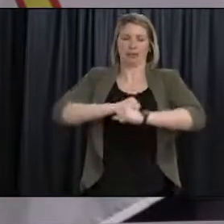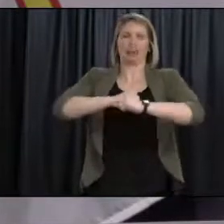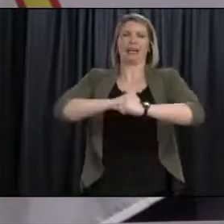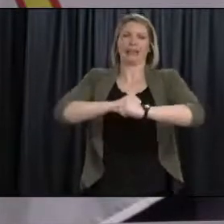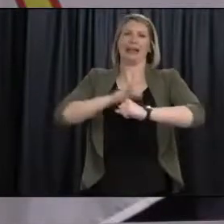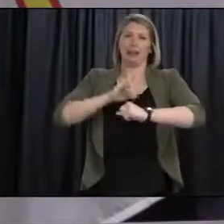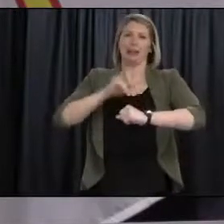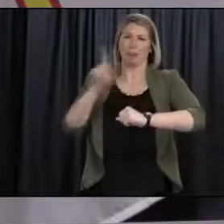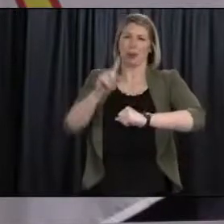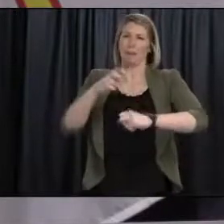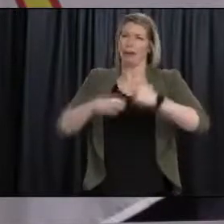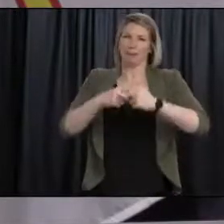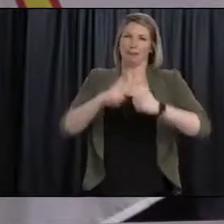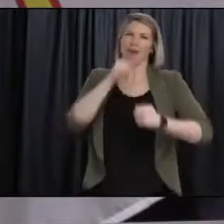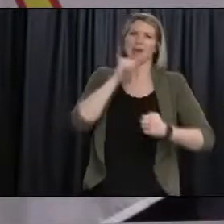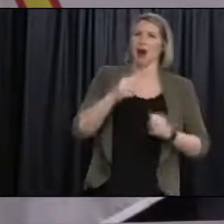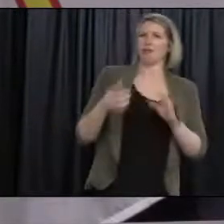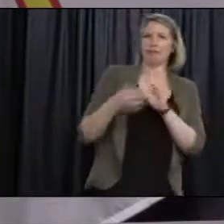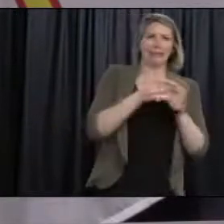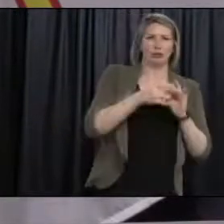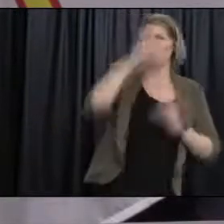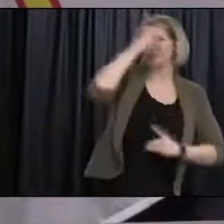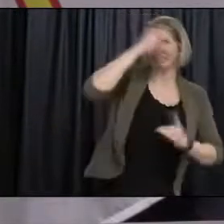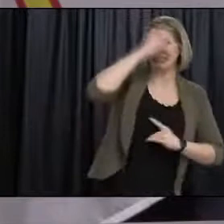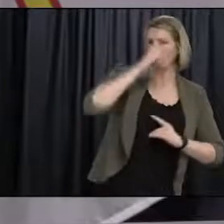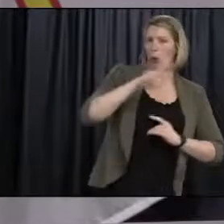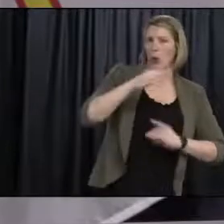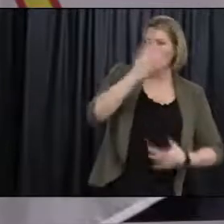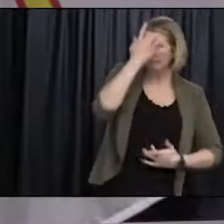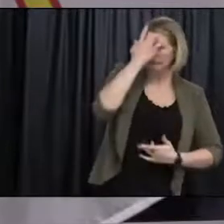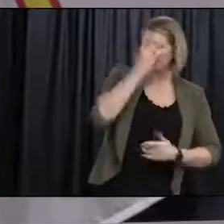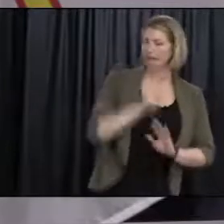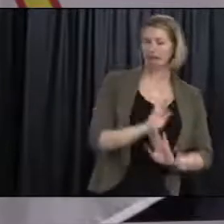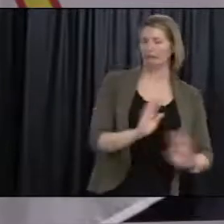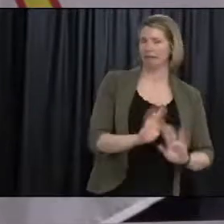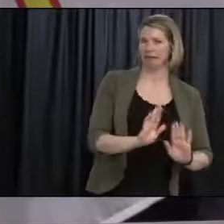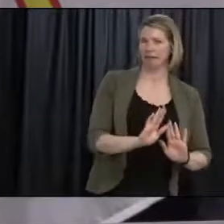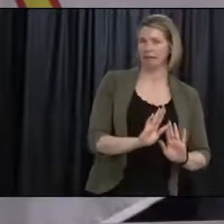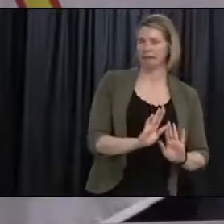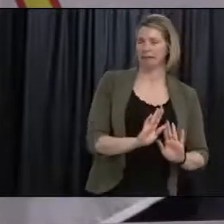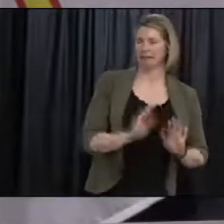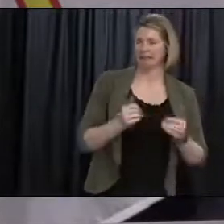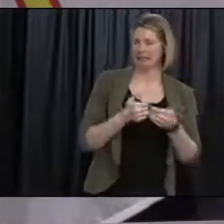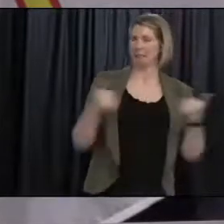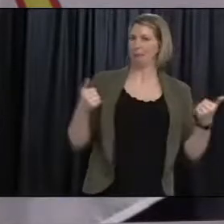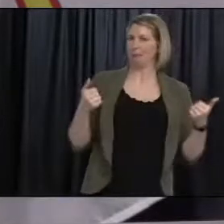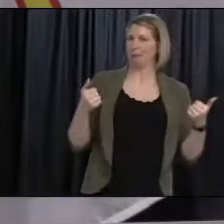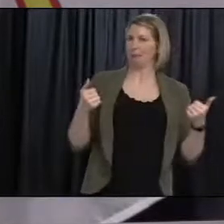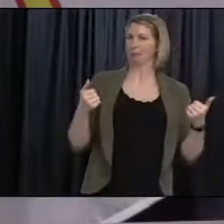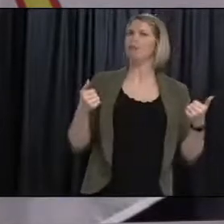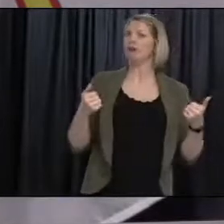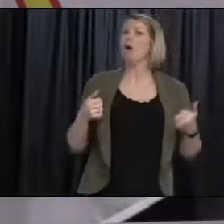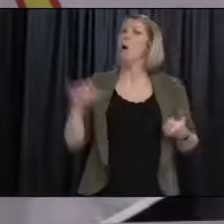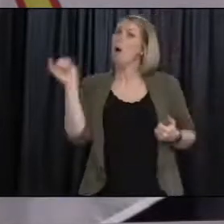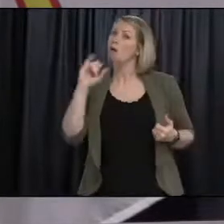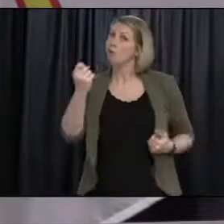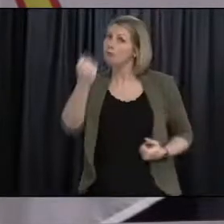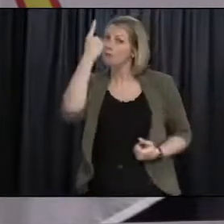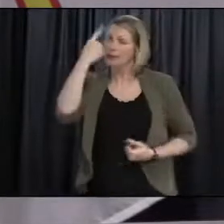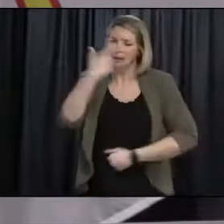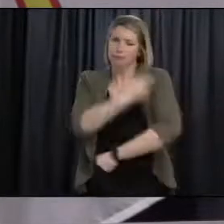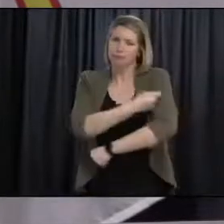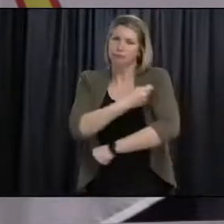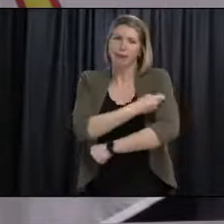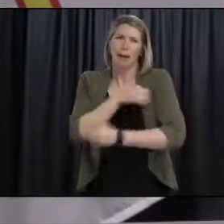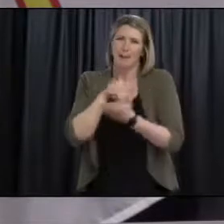the vaccine, and it's not something that we've seen. However, we have to remember that these are very small numbers. I think for any people